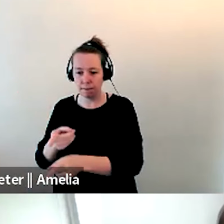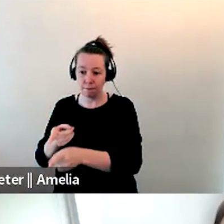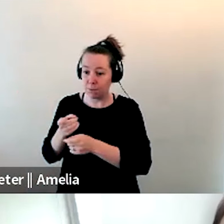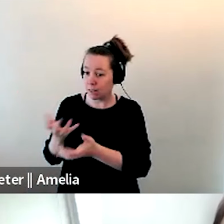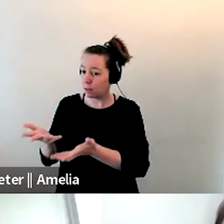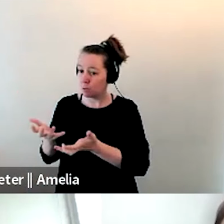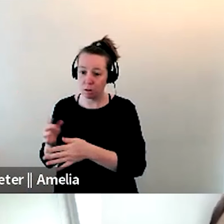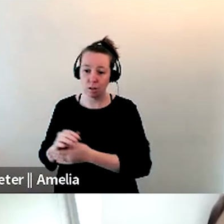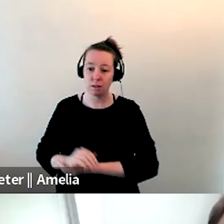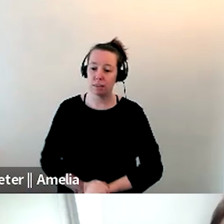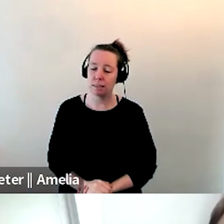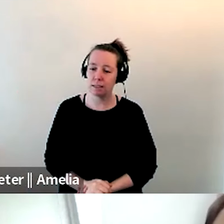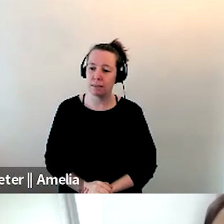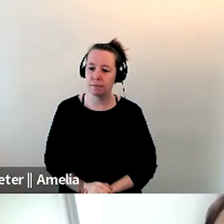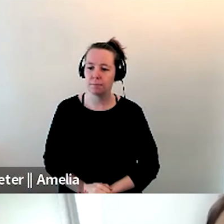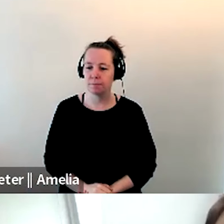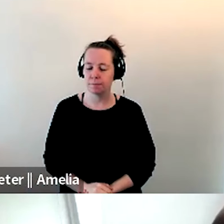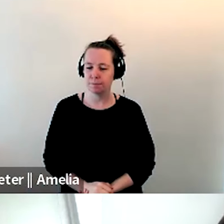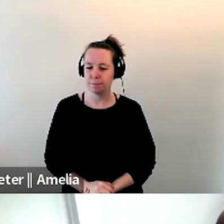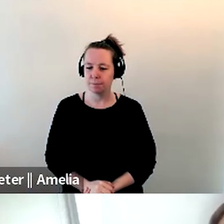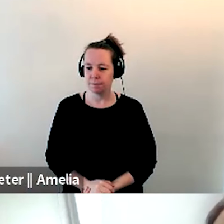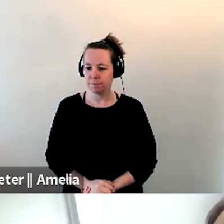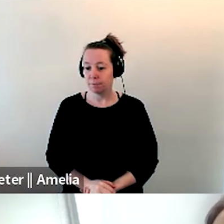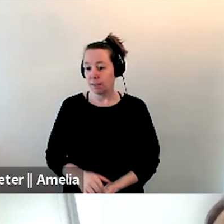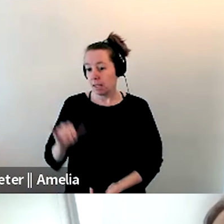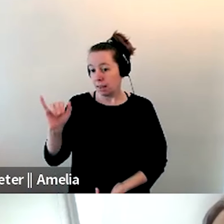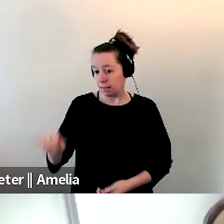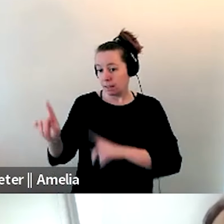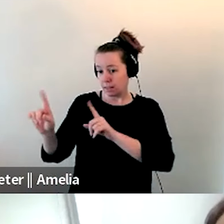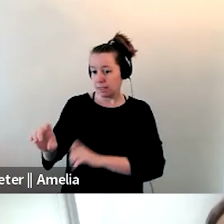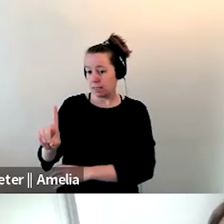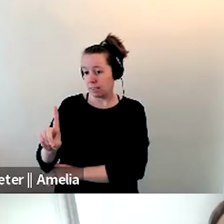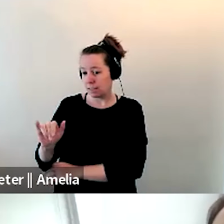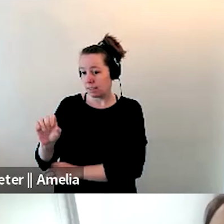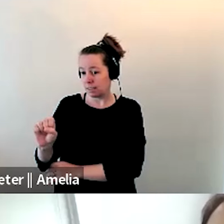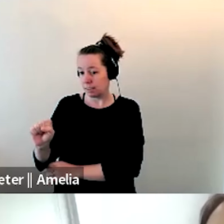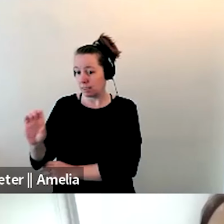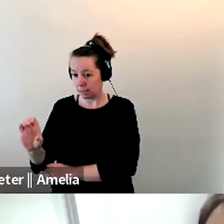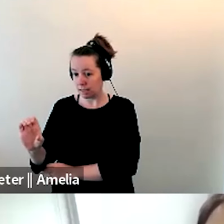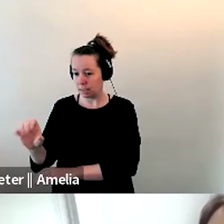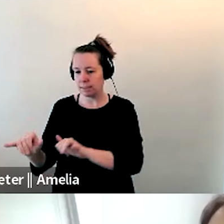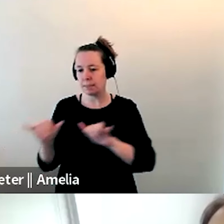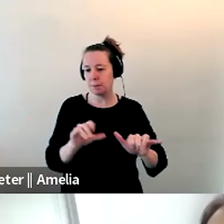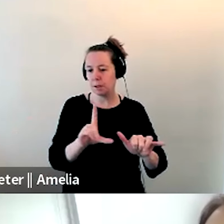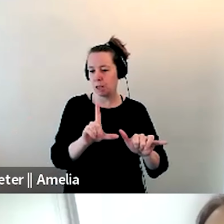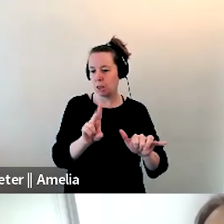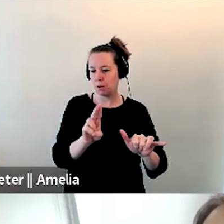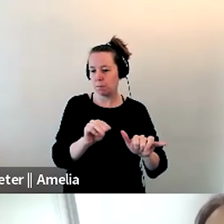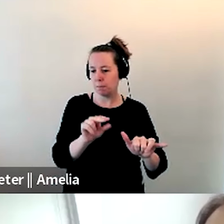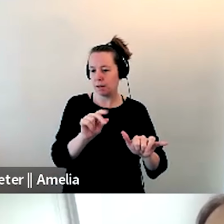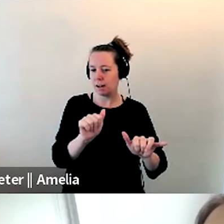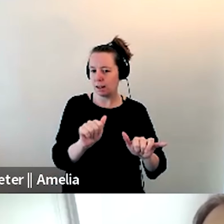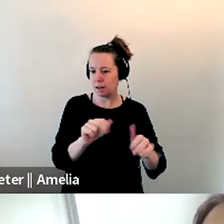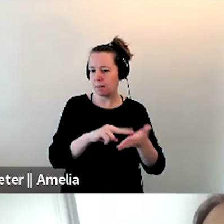option. I like the similarities and how they portray the easy to understand, simple language. I like